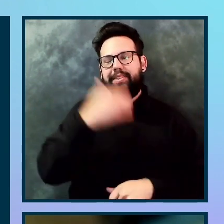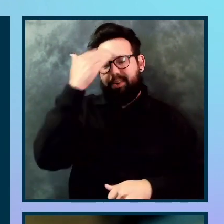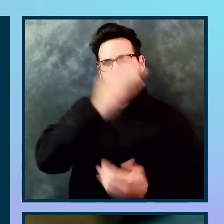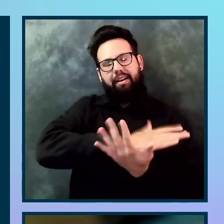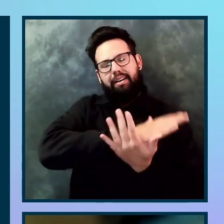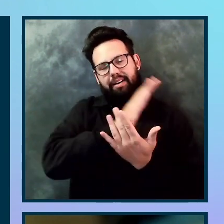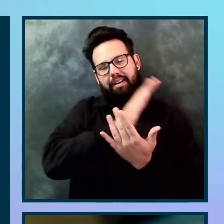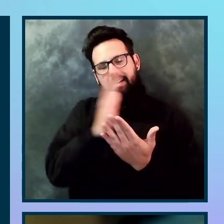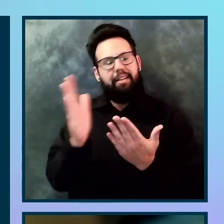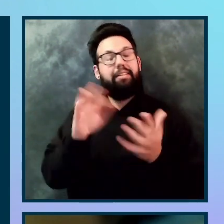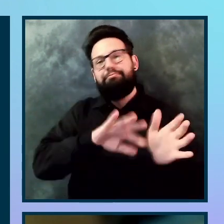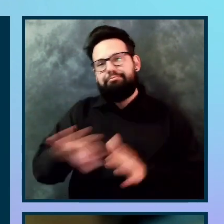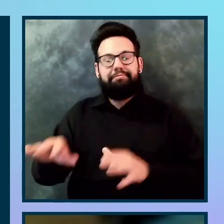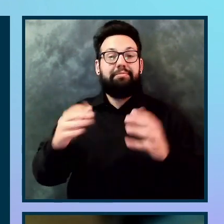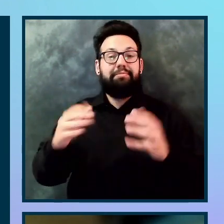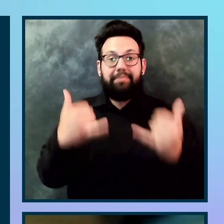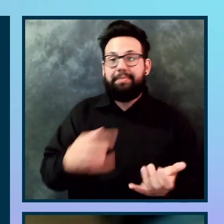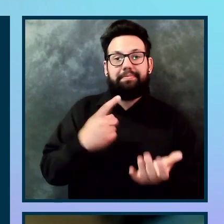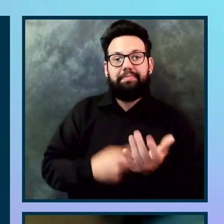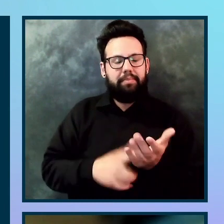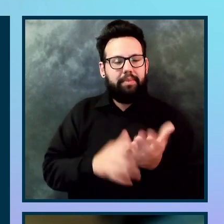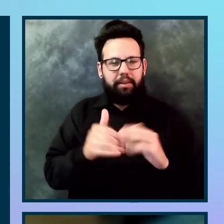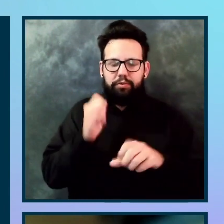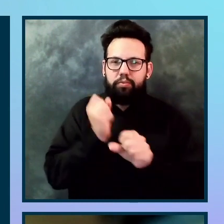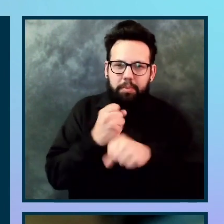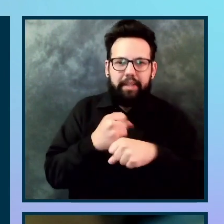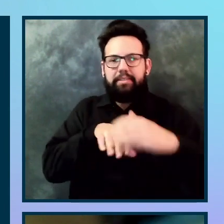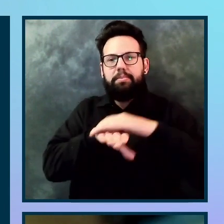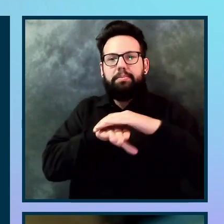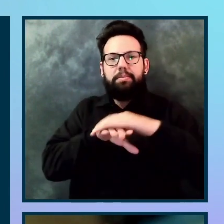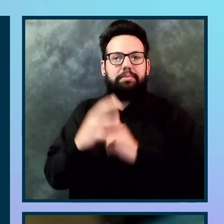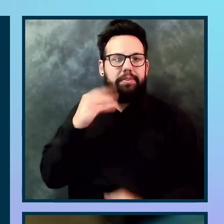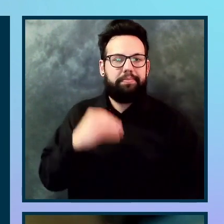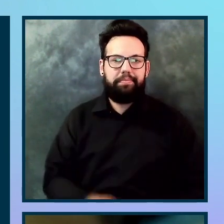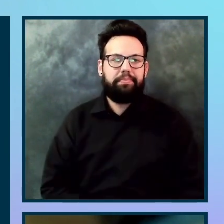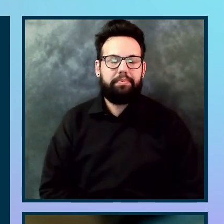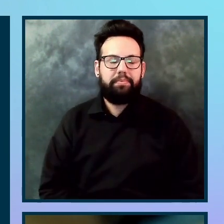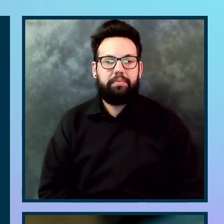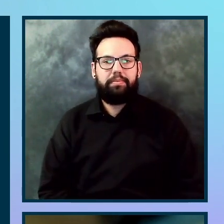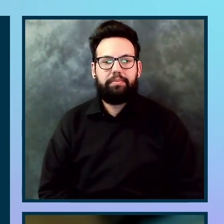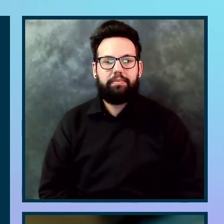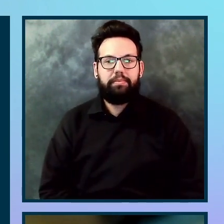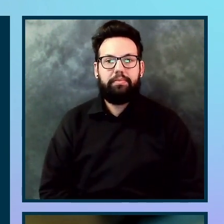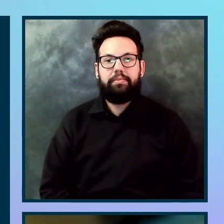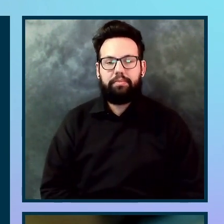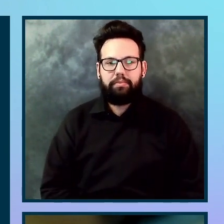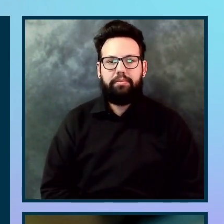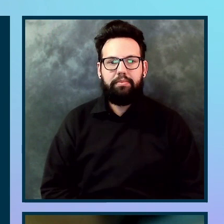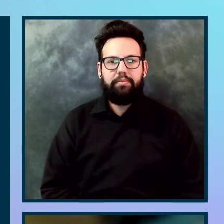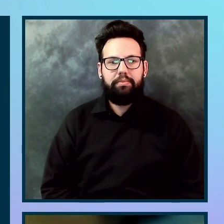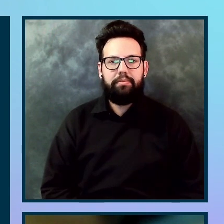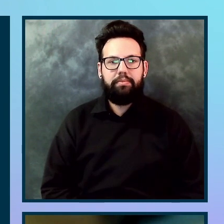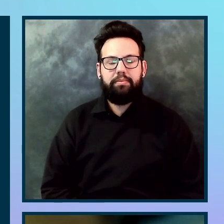little bit about creating accessible experiences today. At the moment, we're really in this phase